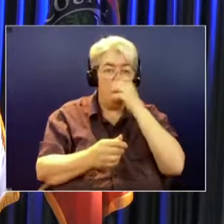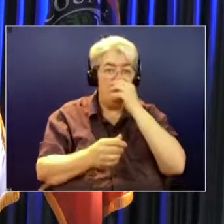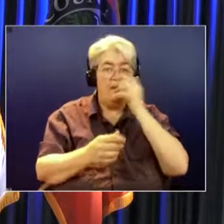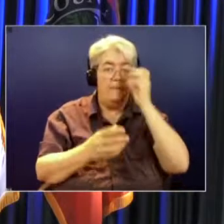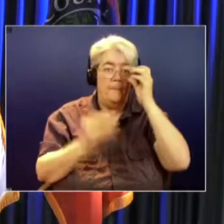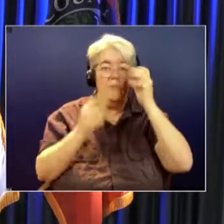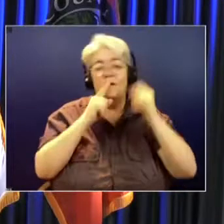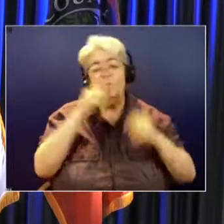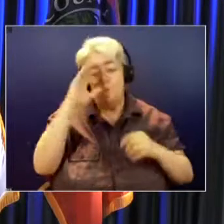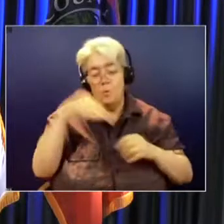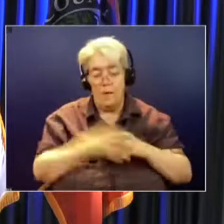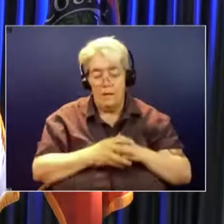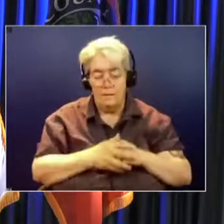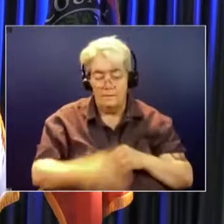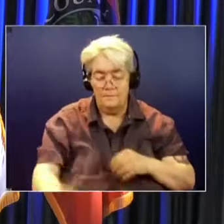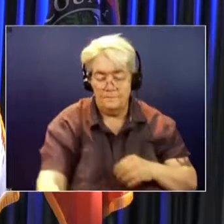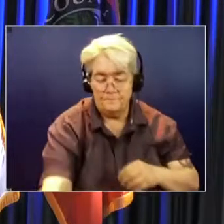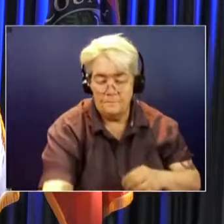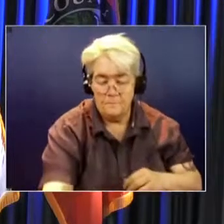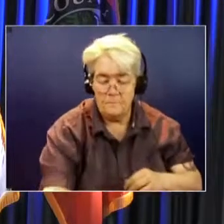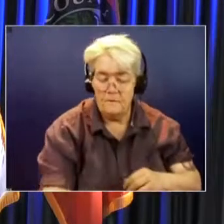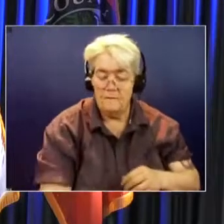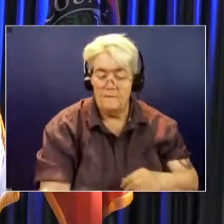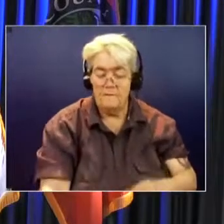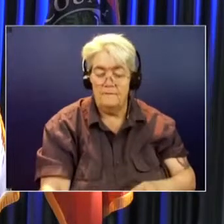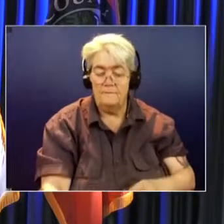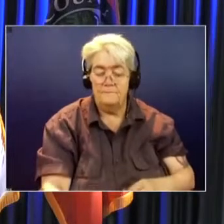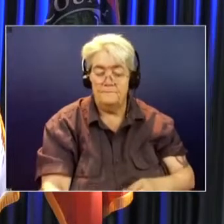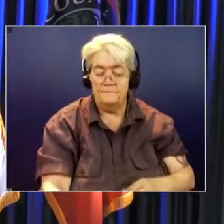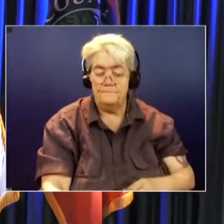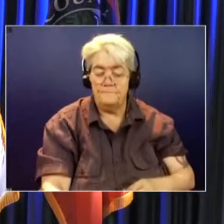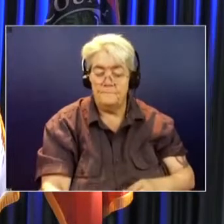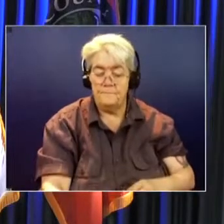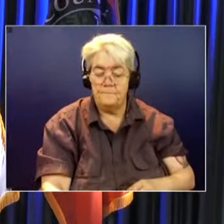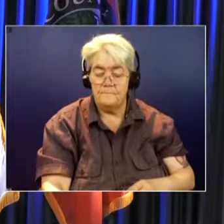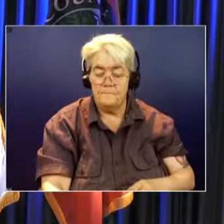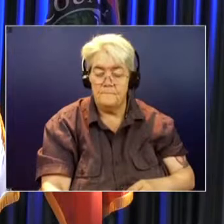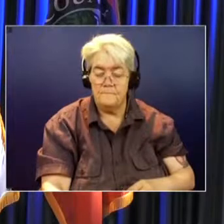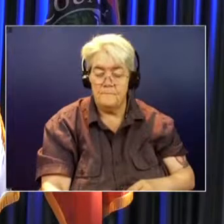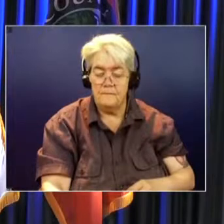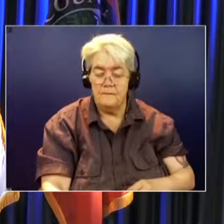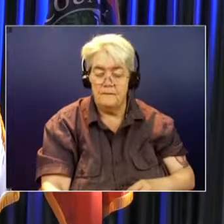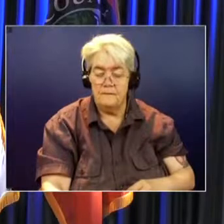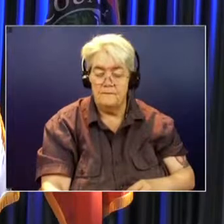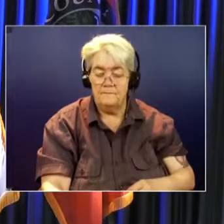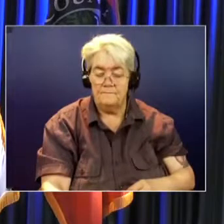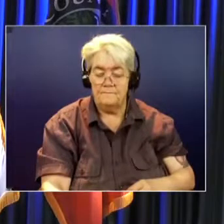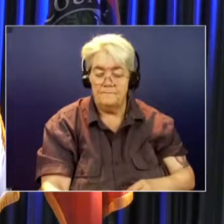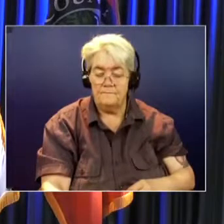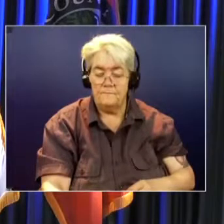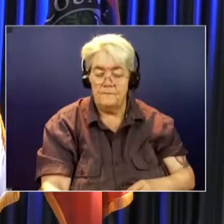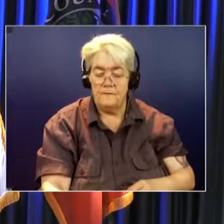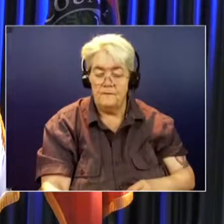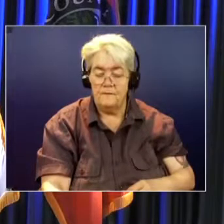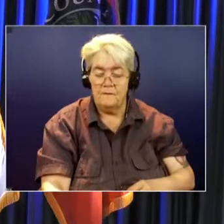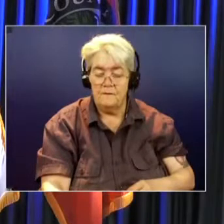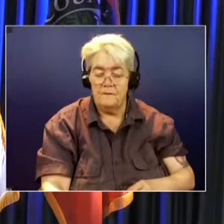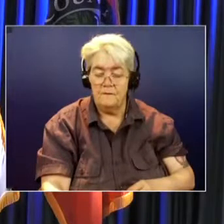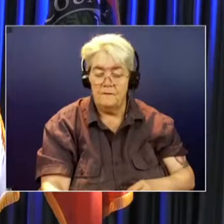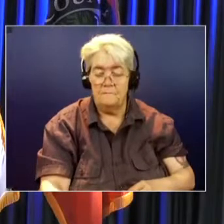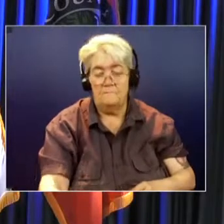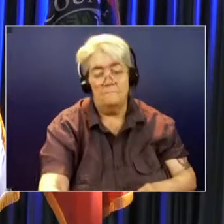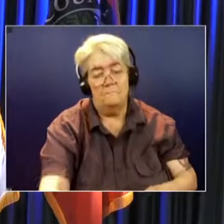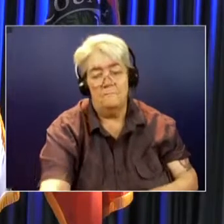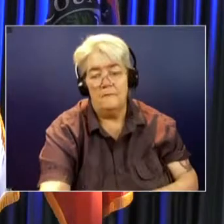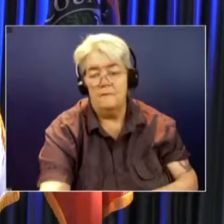what? Tilt it. Let's see how this works. This could work.